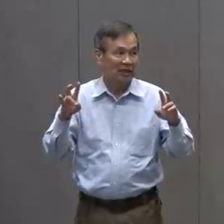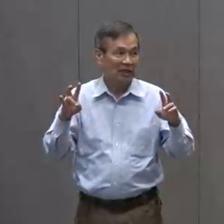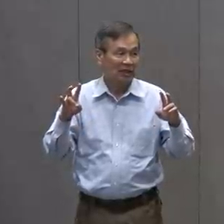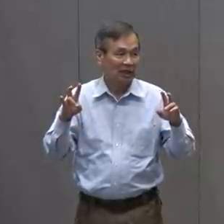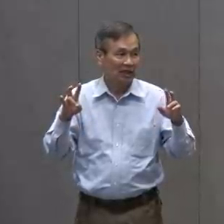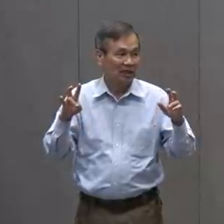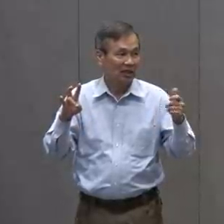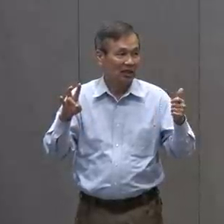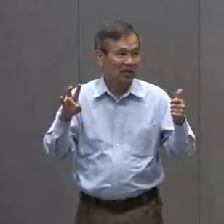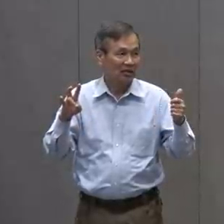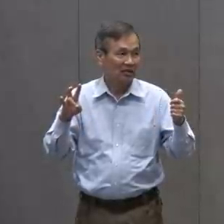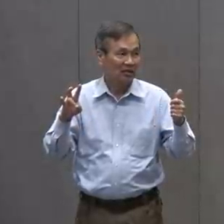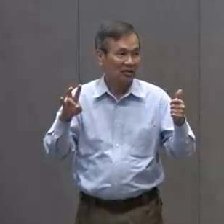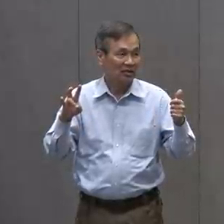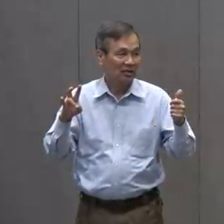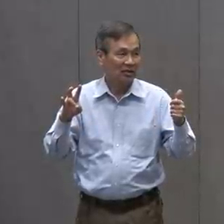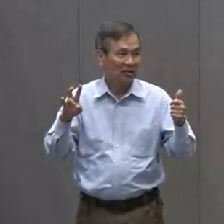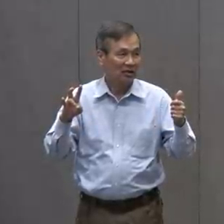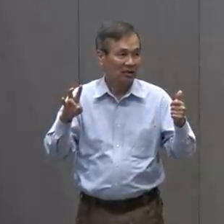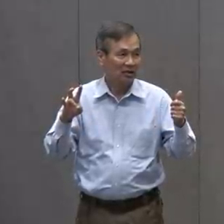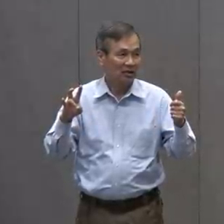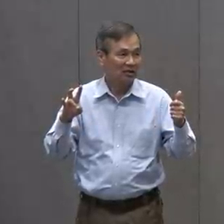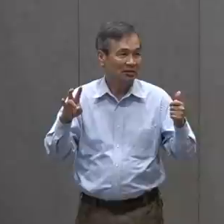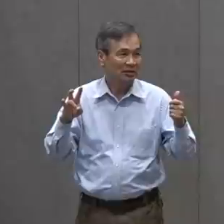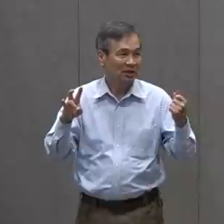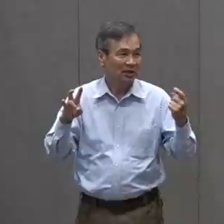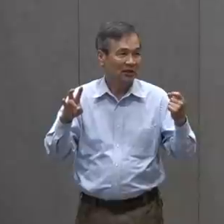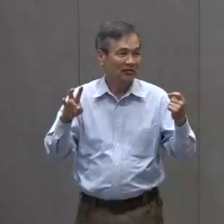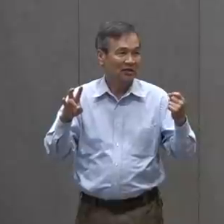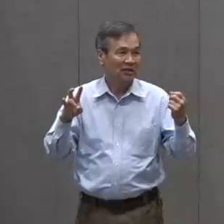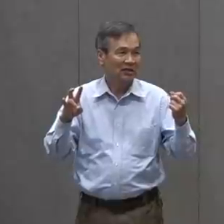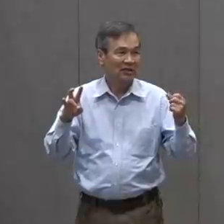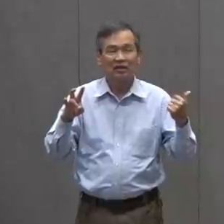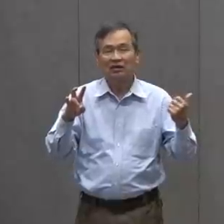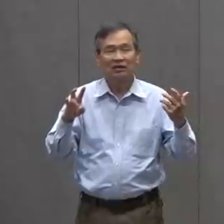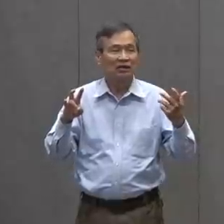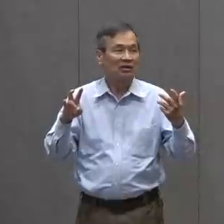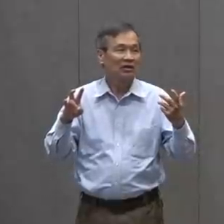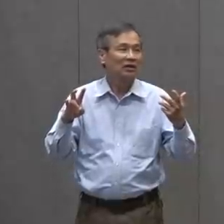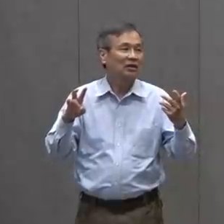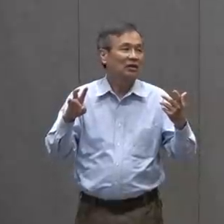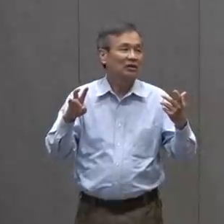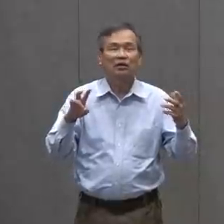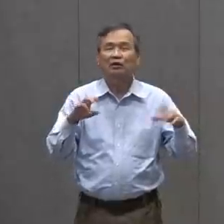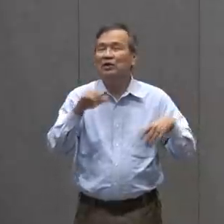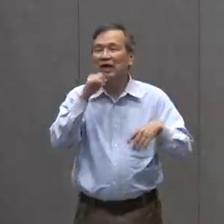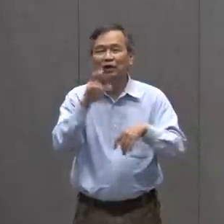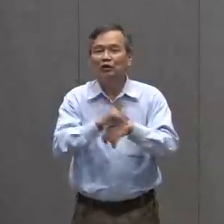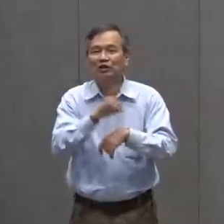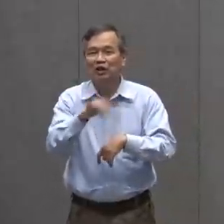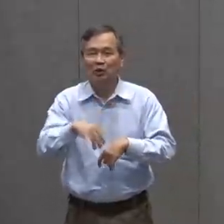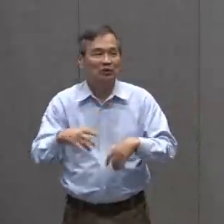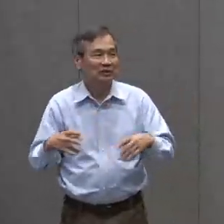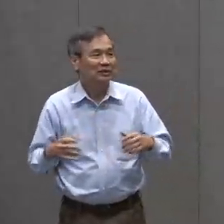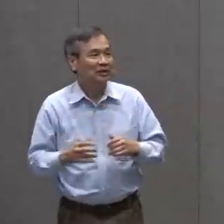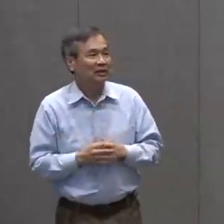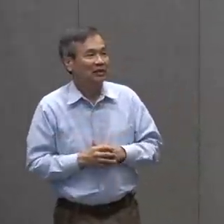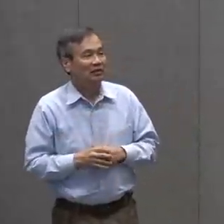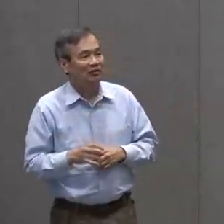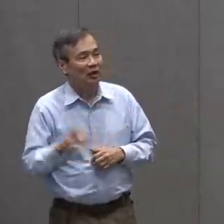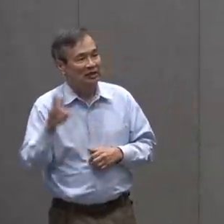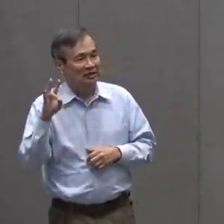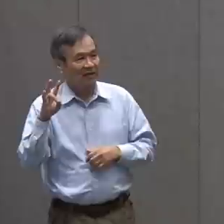have to, well. Did we say this was an 11 or is this a 10? So right now it would have not, do another one. Okay. It would have been taken out. I got a